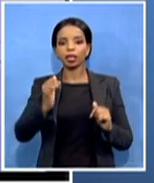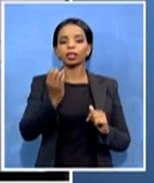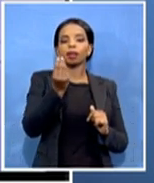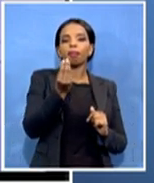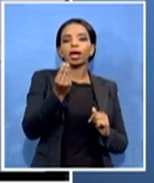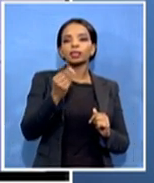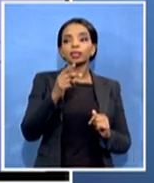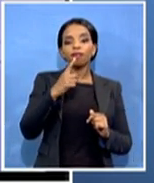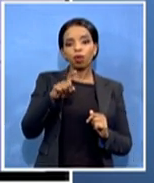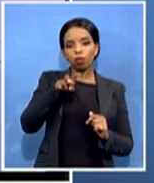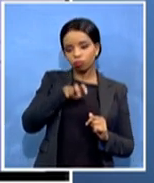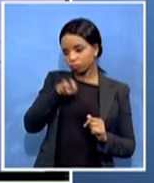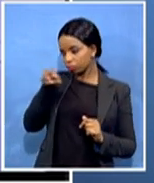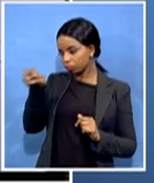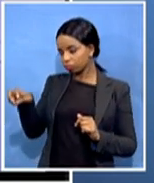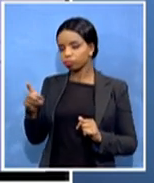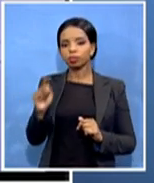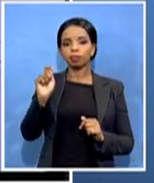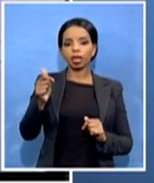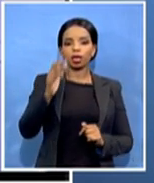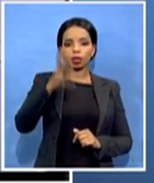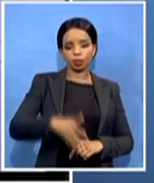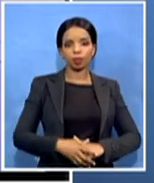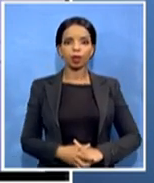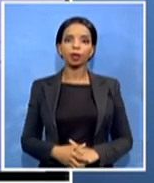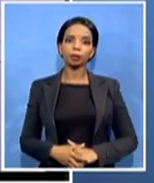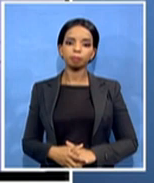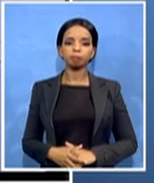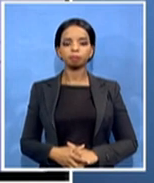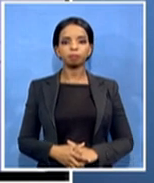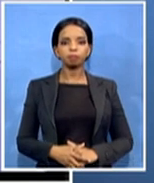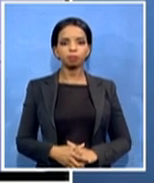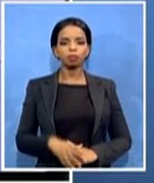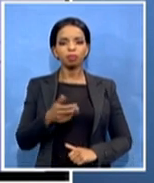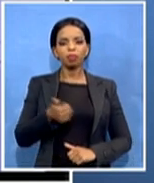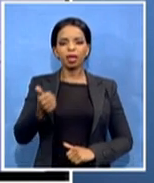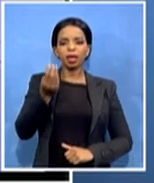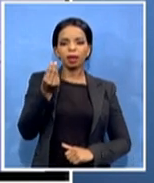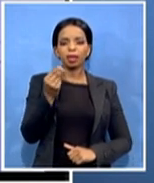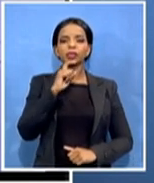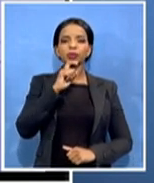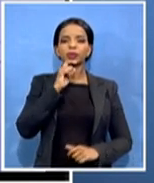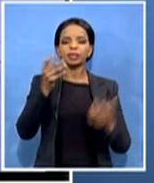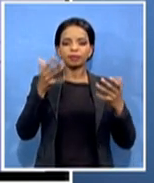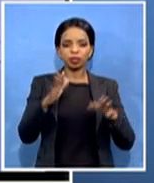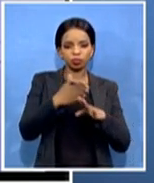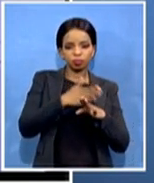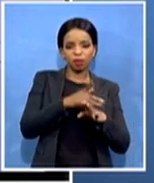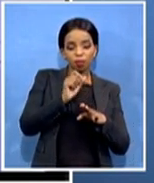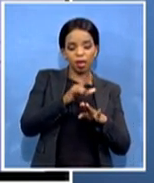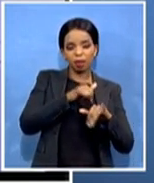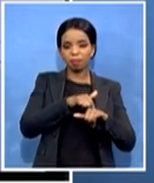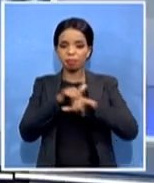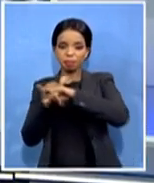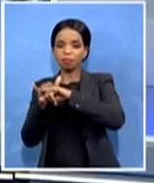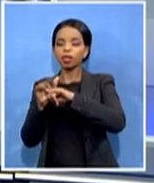correct. If it has to pay, it will refund, reimburse the state where it's necessary. The public protector,